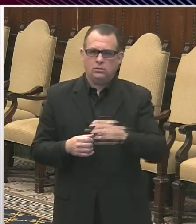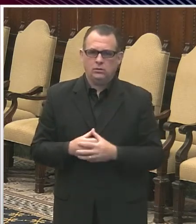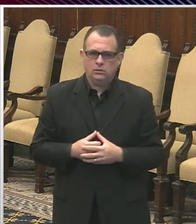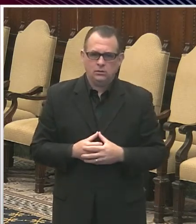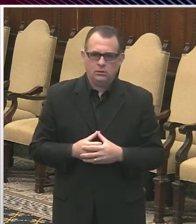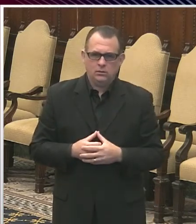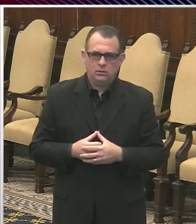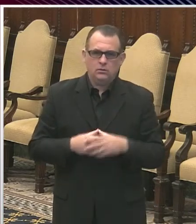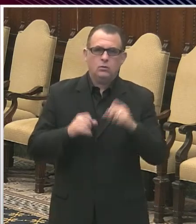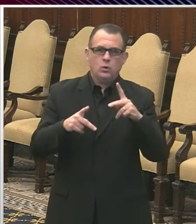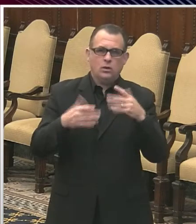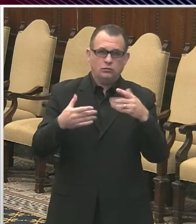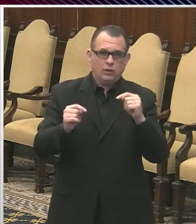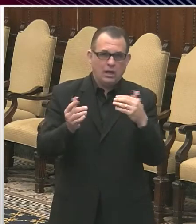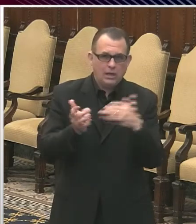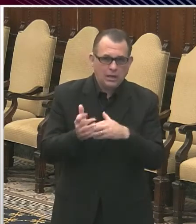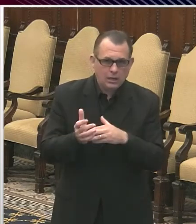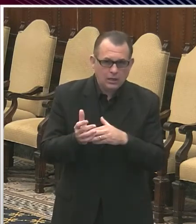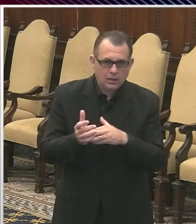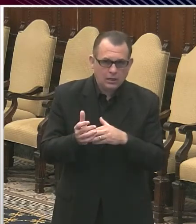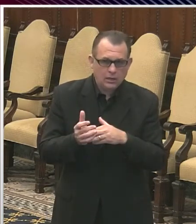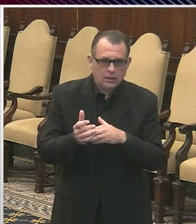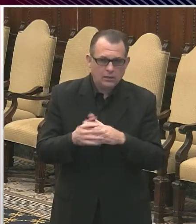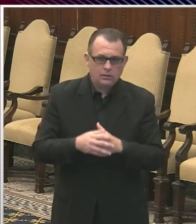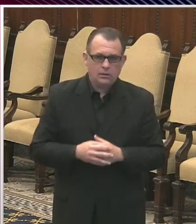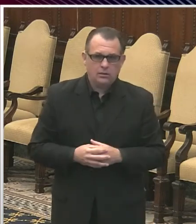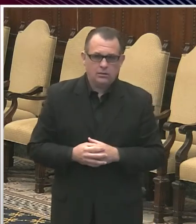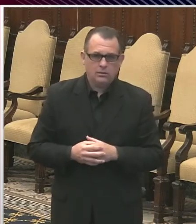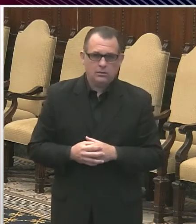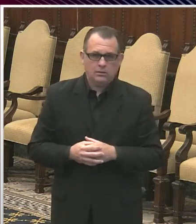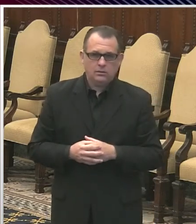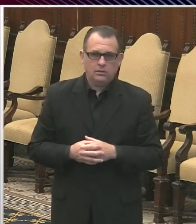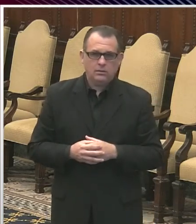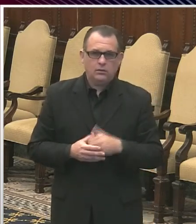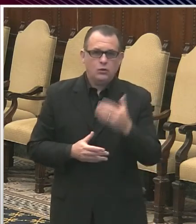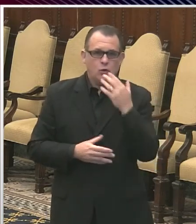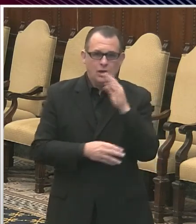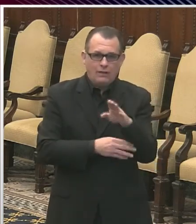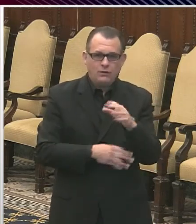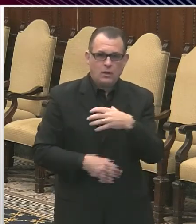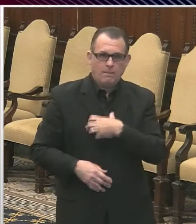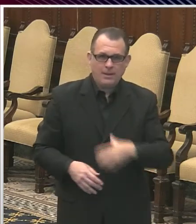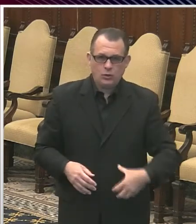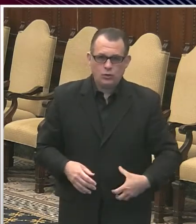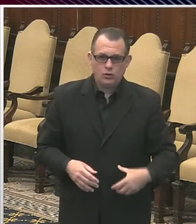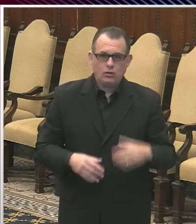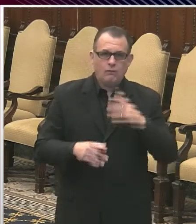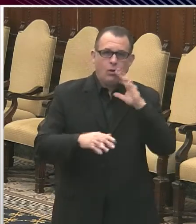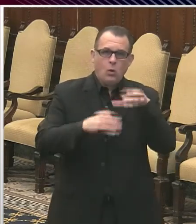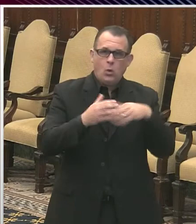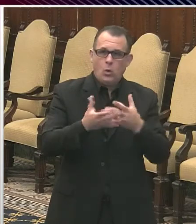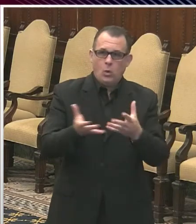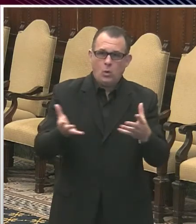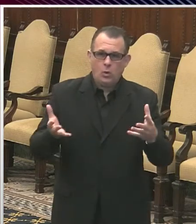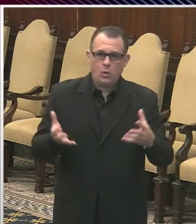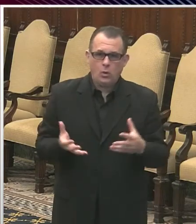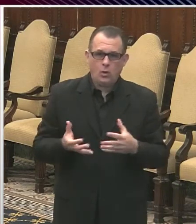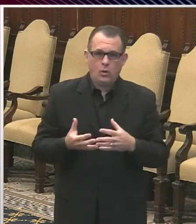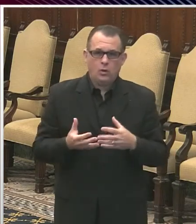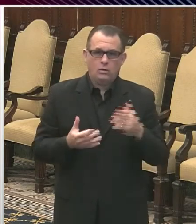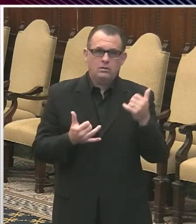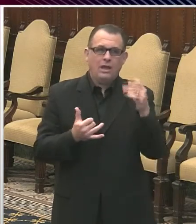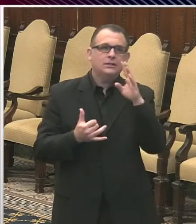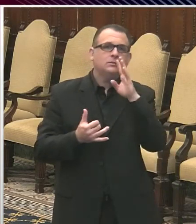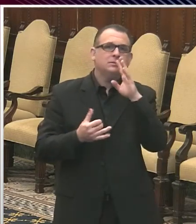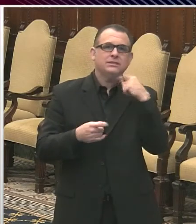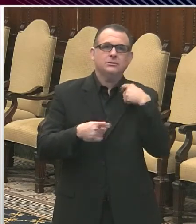All right, try it now. Okay. Good afternoon, Mayor and everyone. I need Armando, your